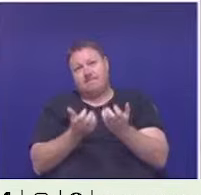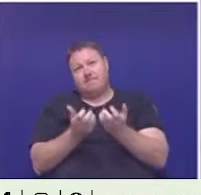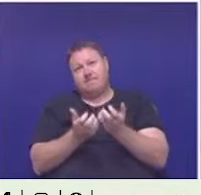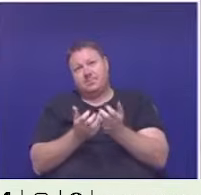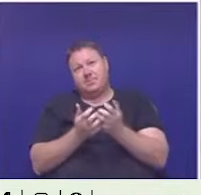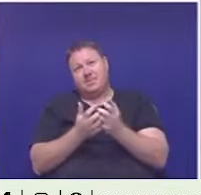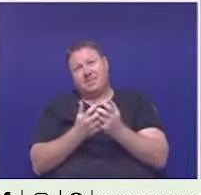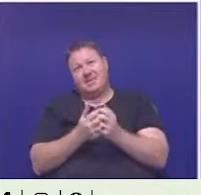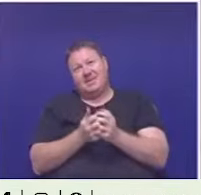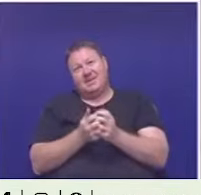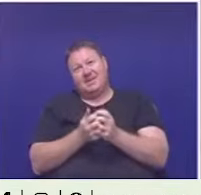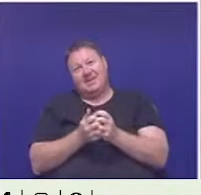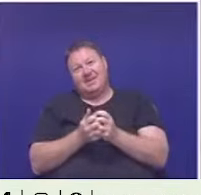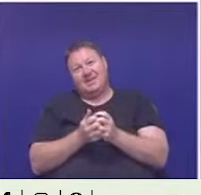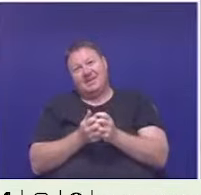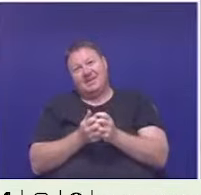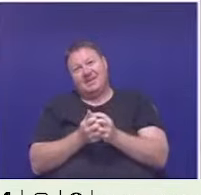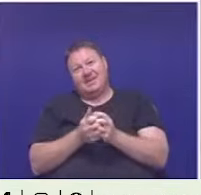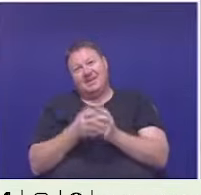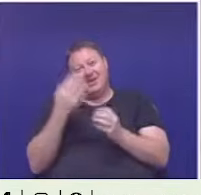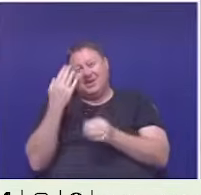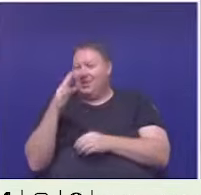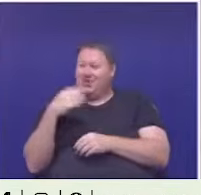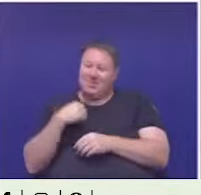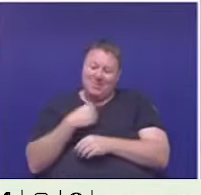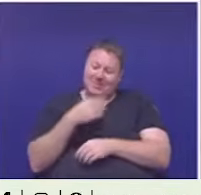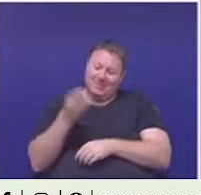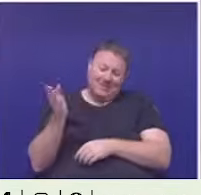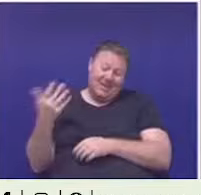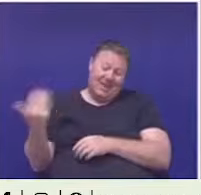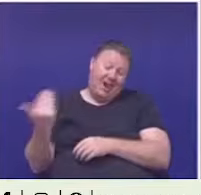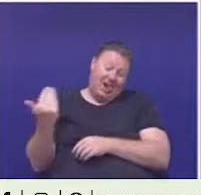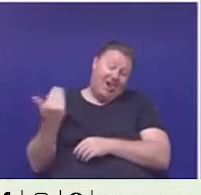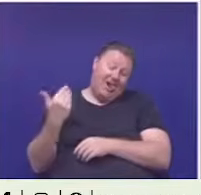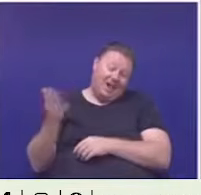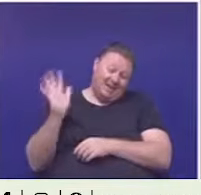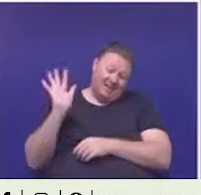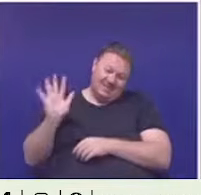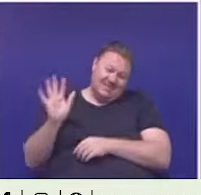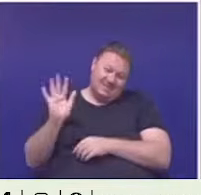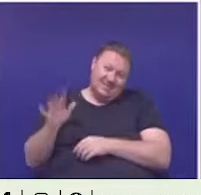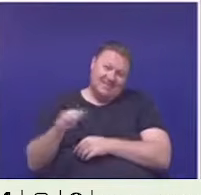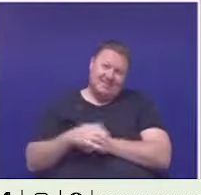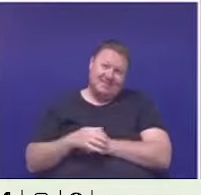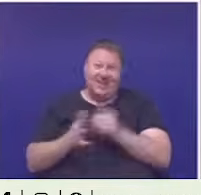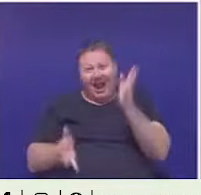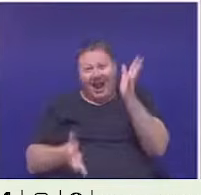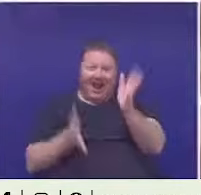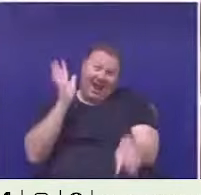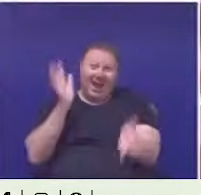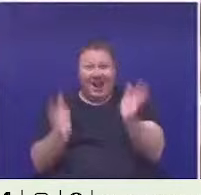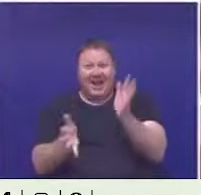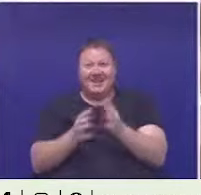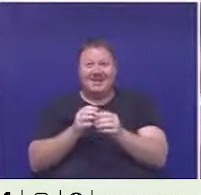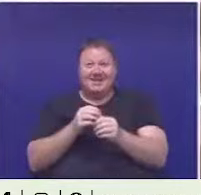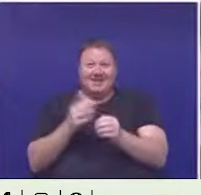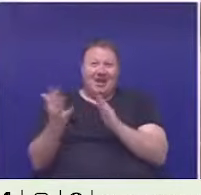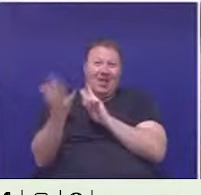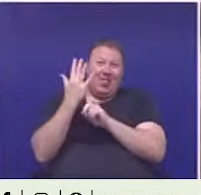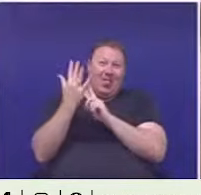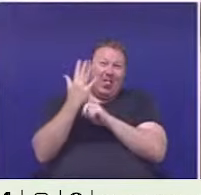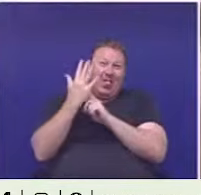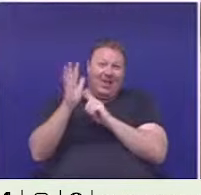Chair. The Honourable Member there is disturbing me. I don't know. He's making gestures. He's intimidating